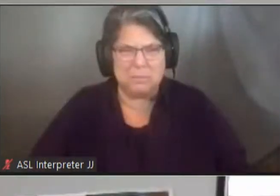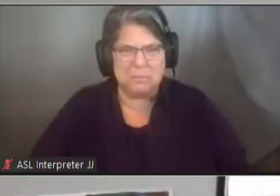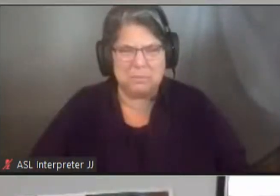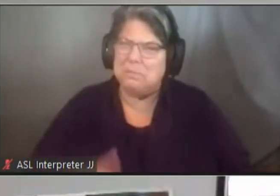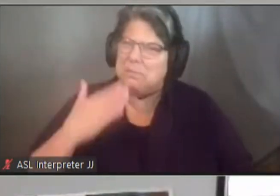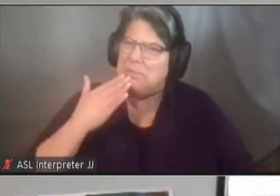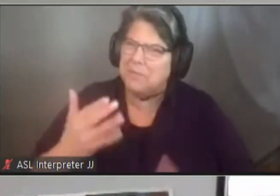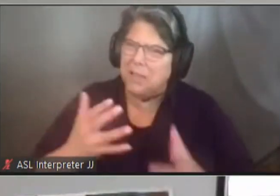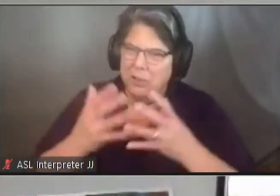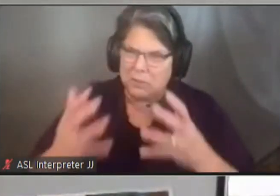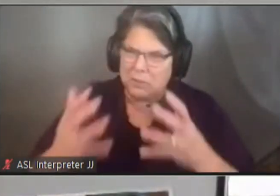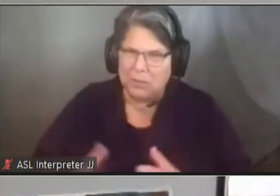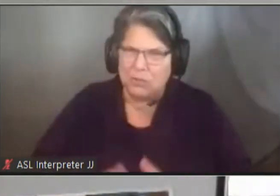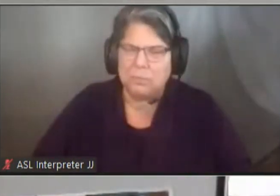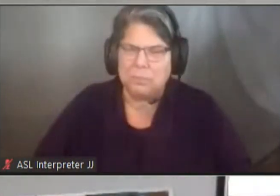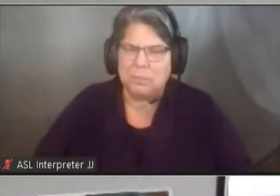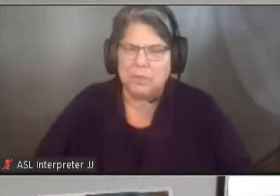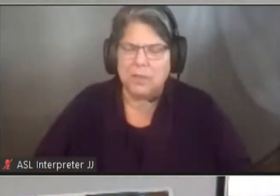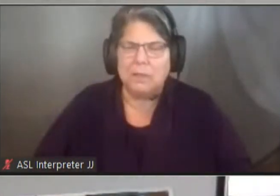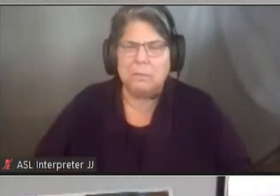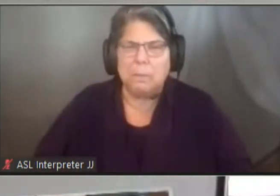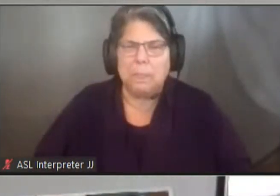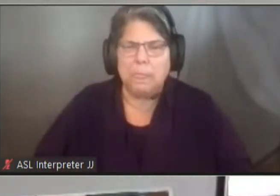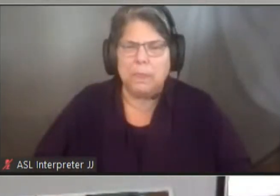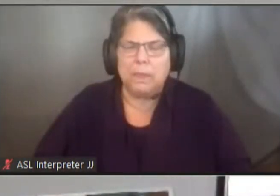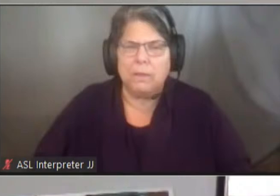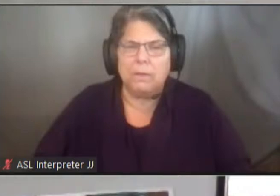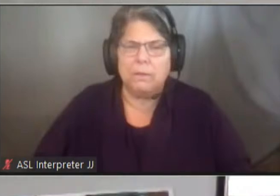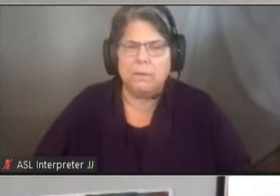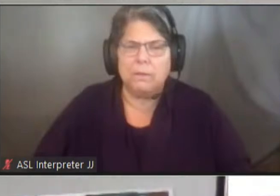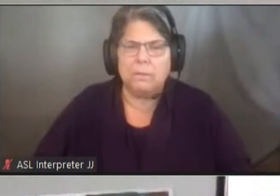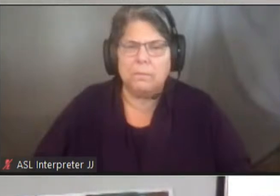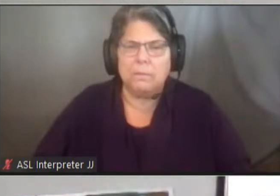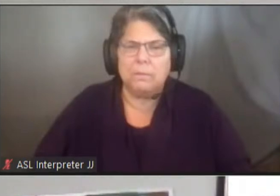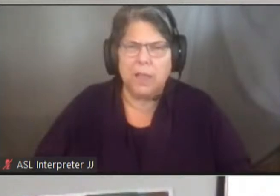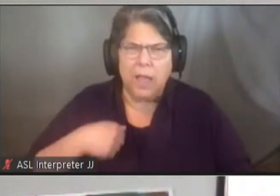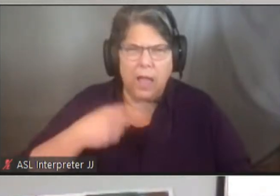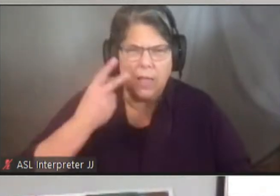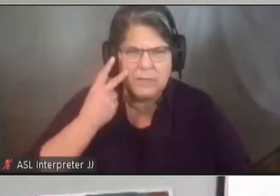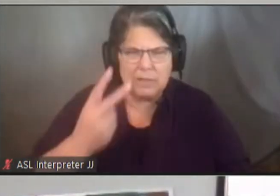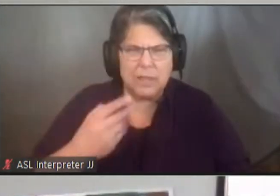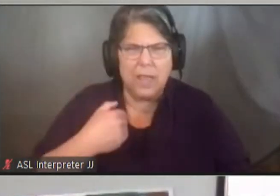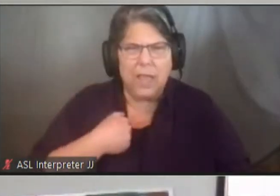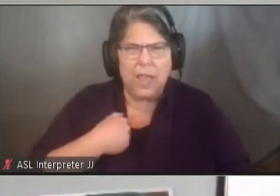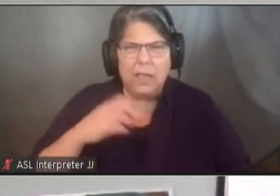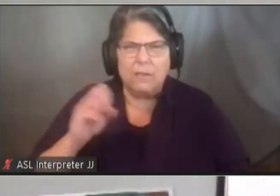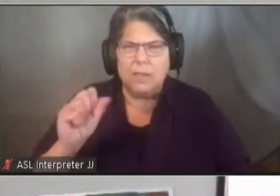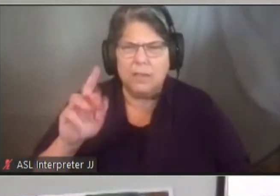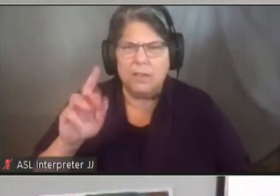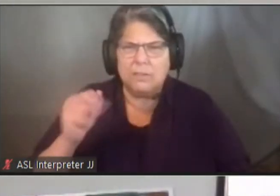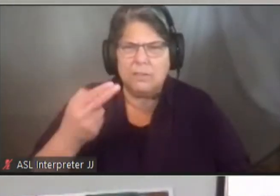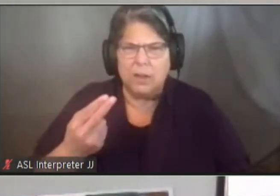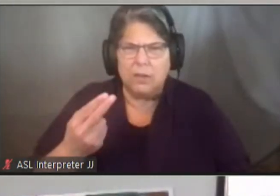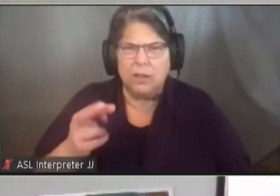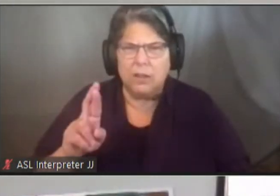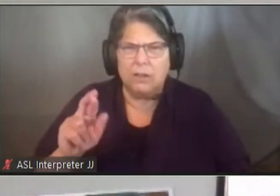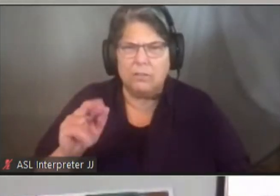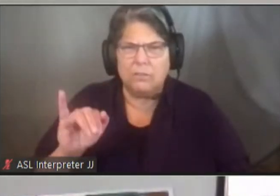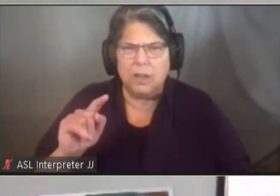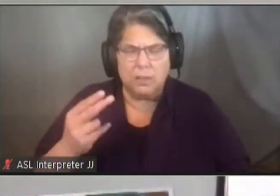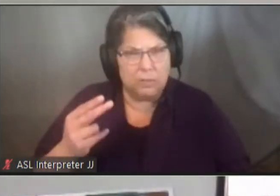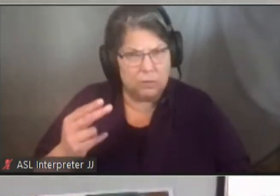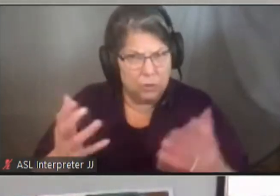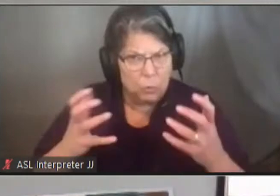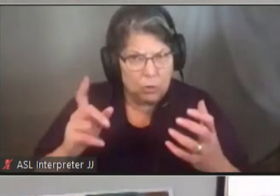Thank you so much, Danila. And thank you, Dr. Coren, for that answer. I do see that we have Sarah Reith raising her hand. So